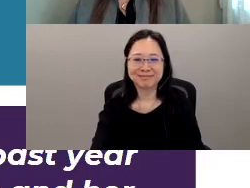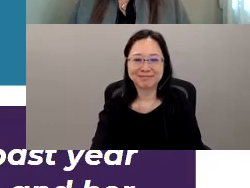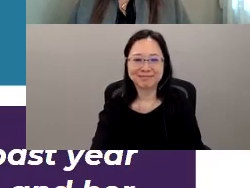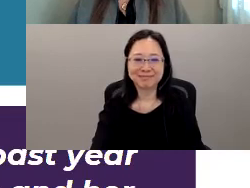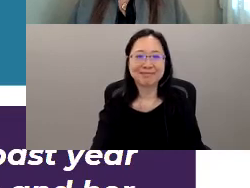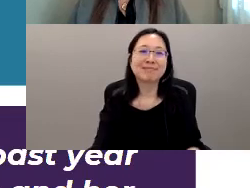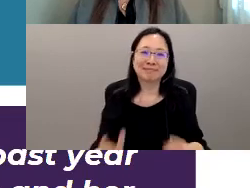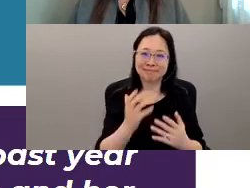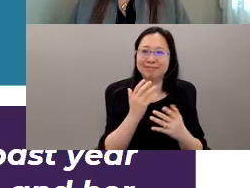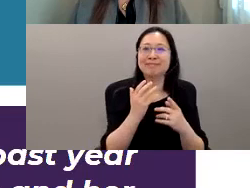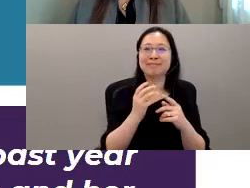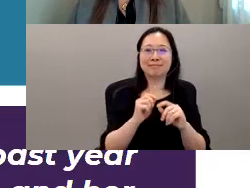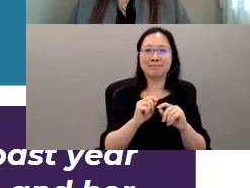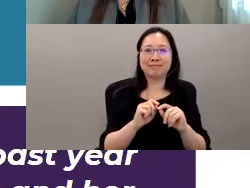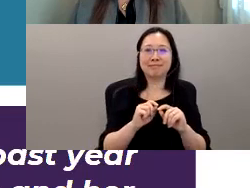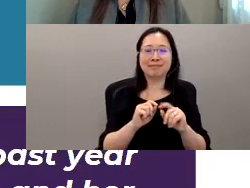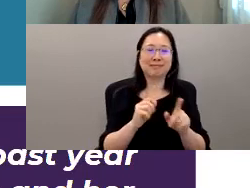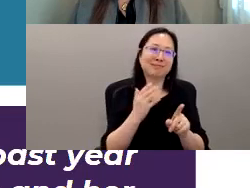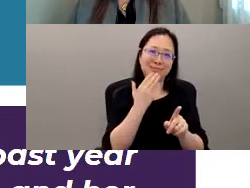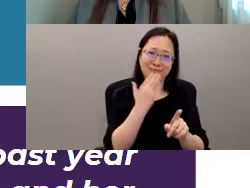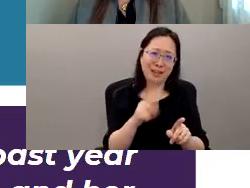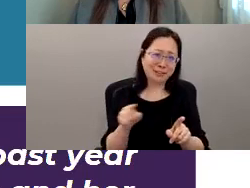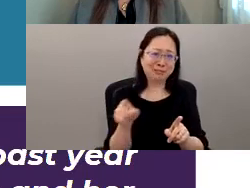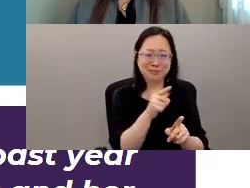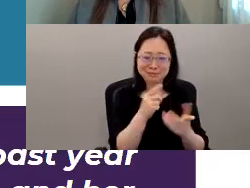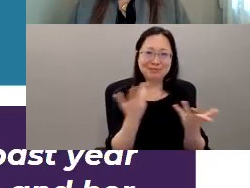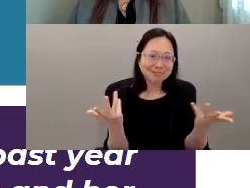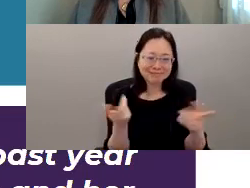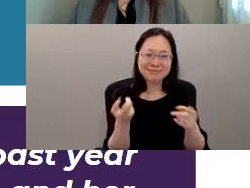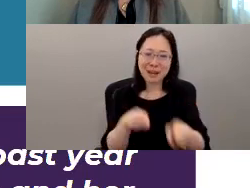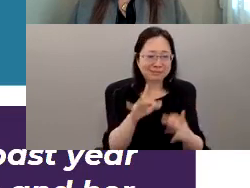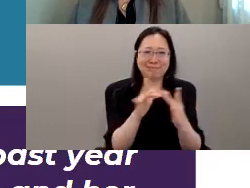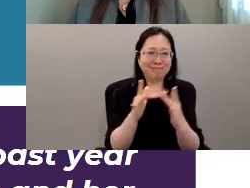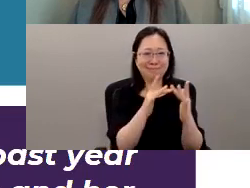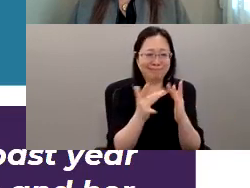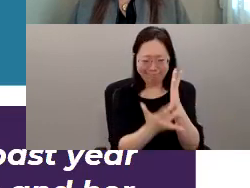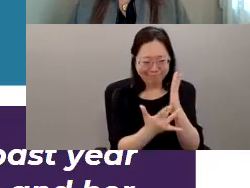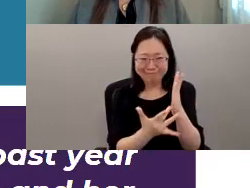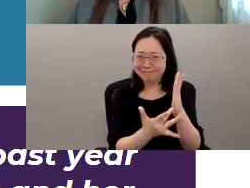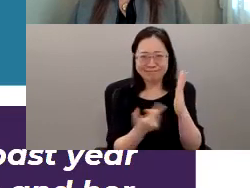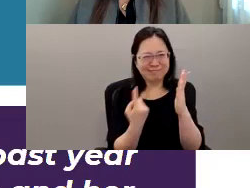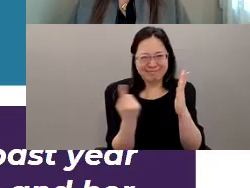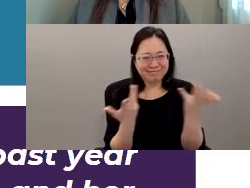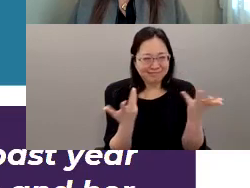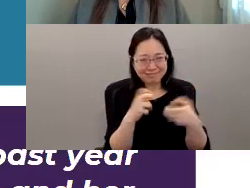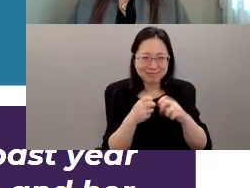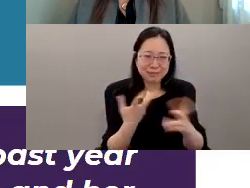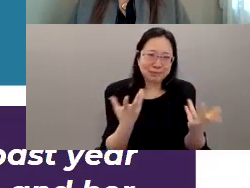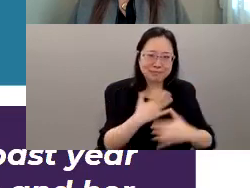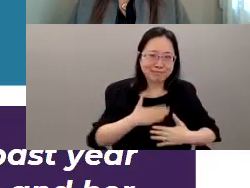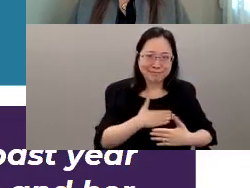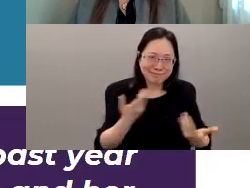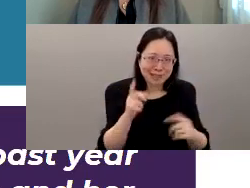Thank you, everyone, for your patience, the joy of living and working virtually. Okay, maybe we'll just go on if Susan can